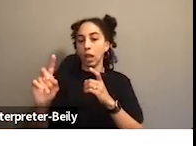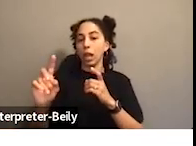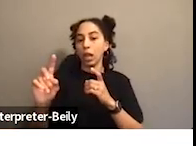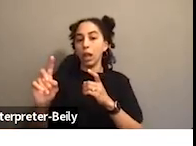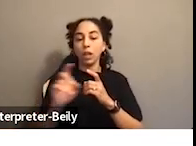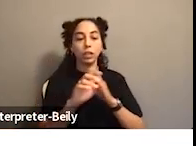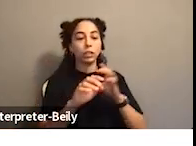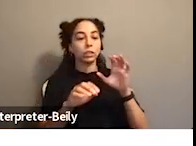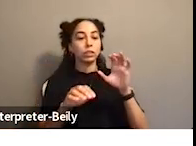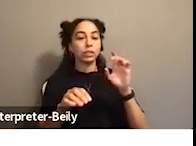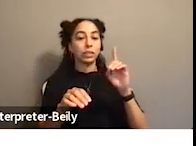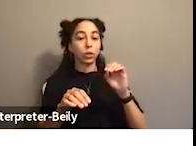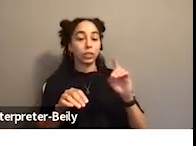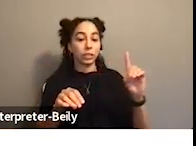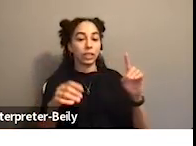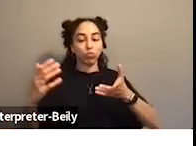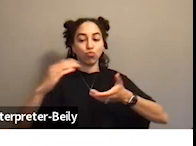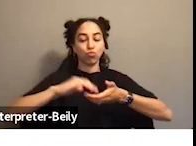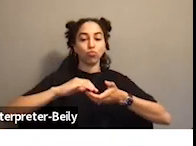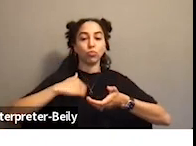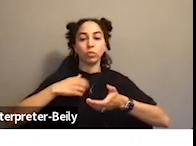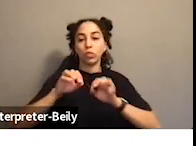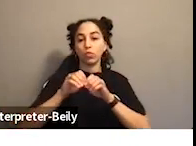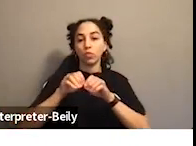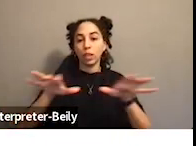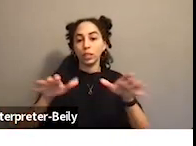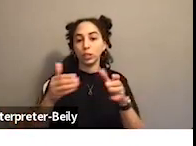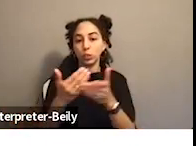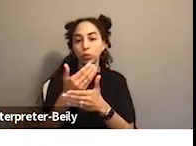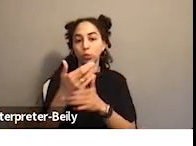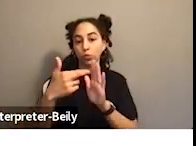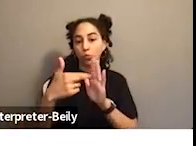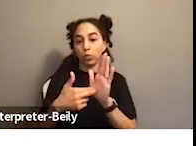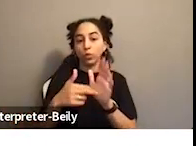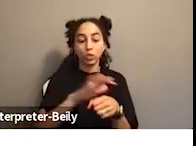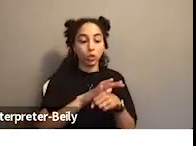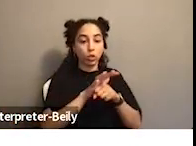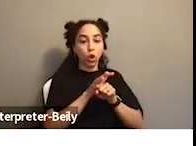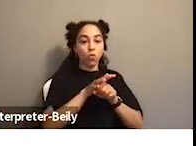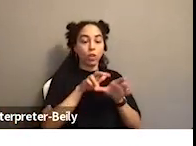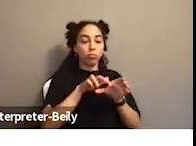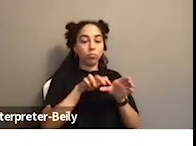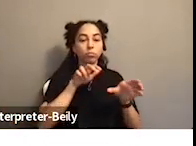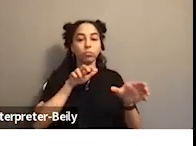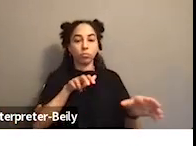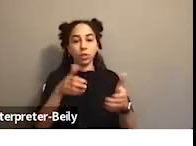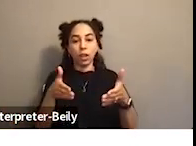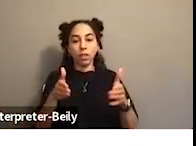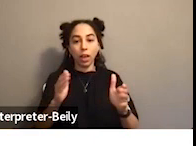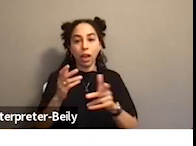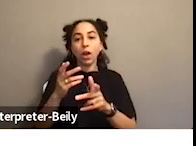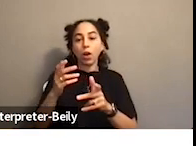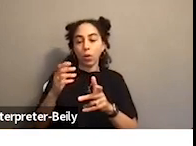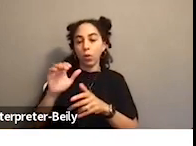release new rules as we come out of the pandemic to allow caregivers to be